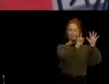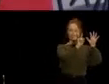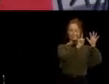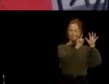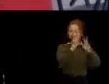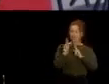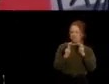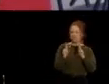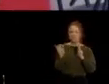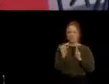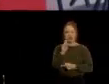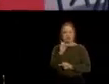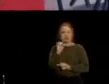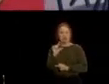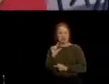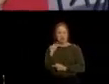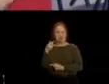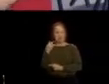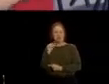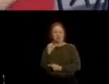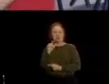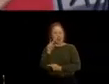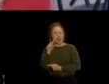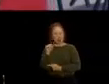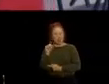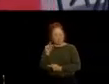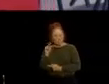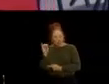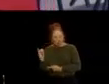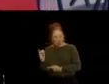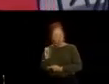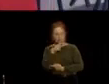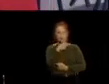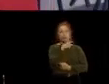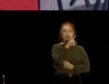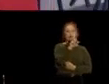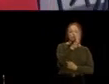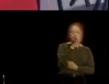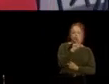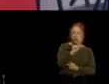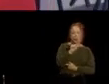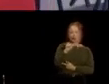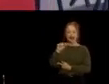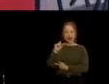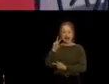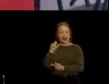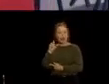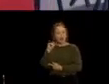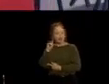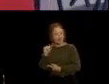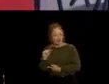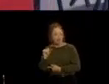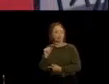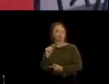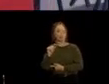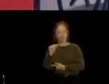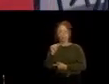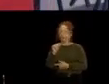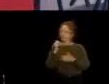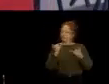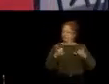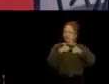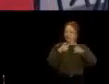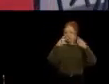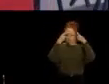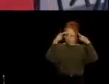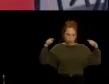like Lori, Angelita, who brought me on board, all of you here. Thank you. This award is for you for allowing me to help you and